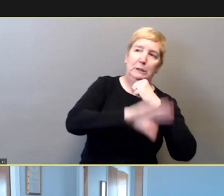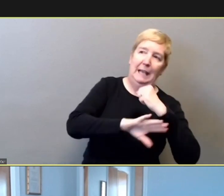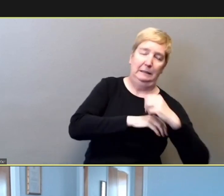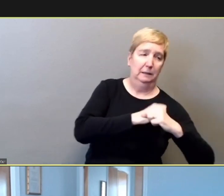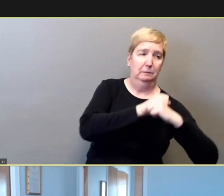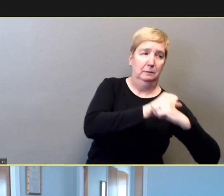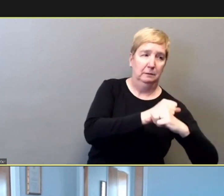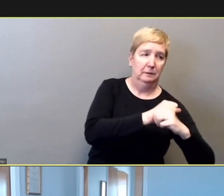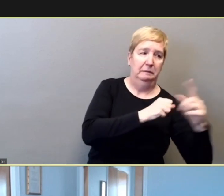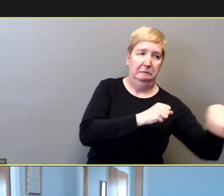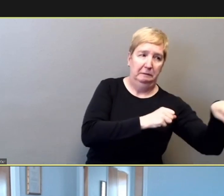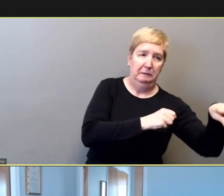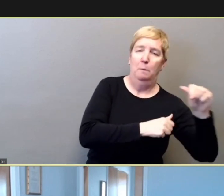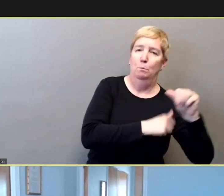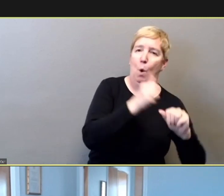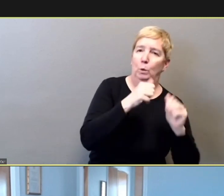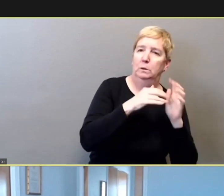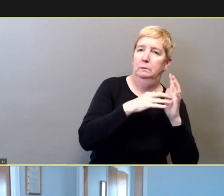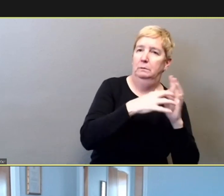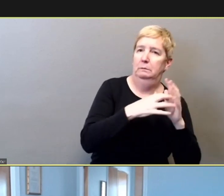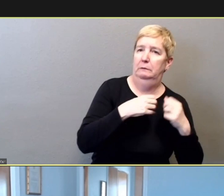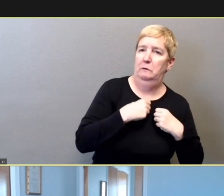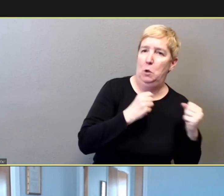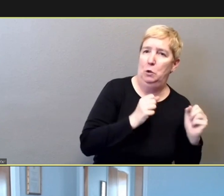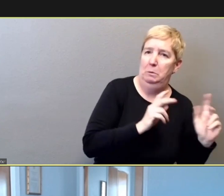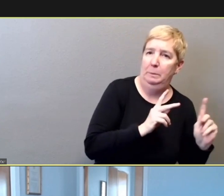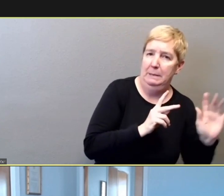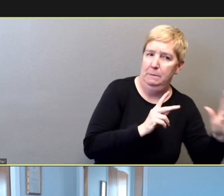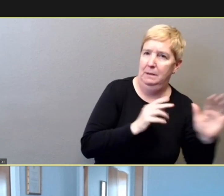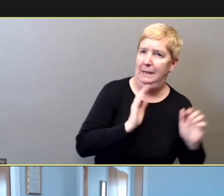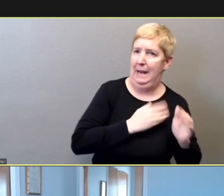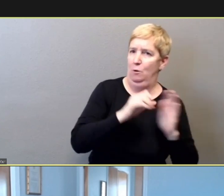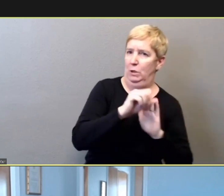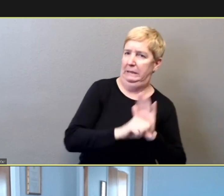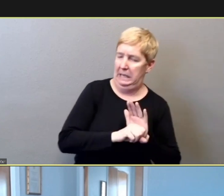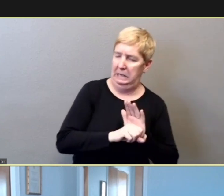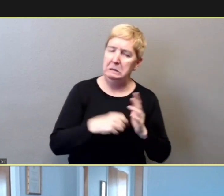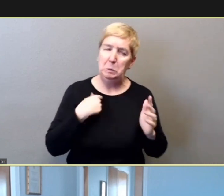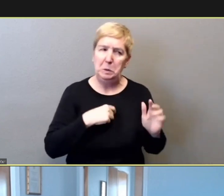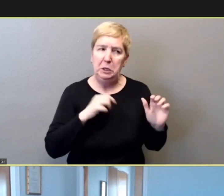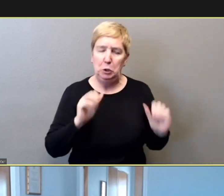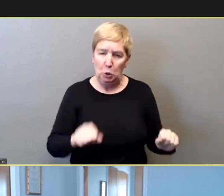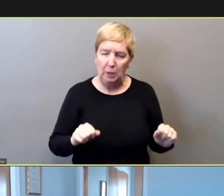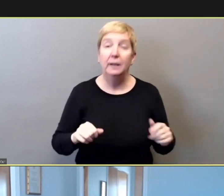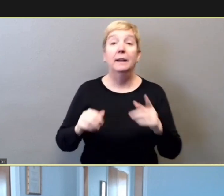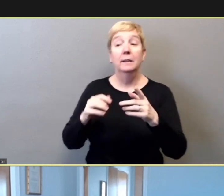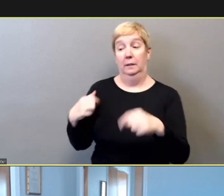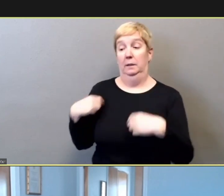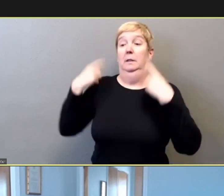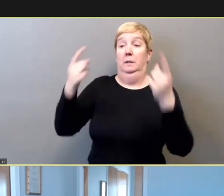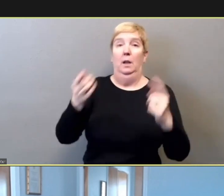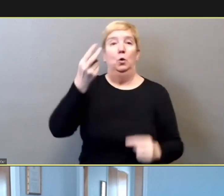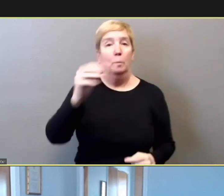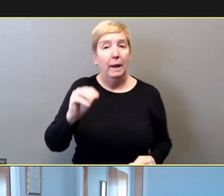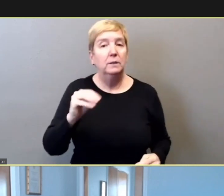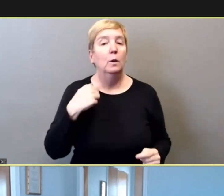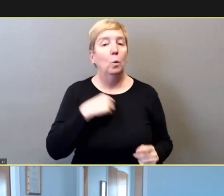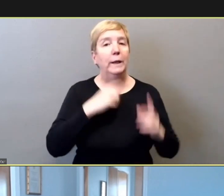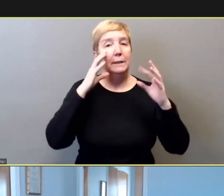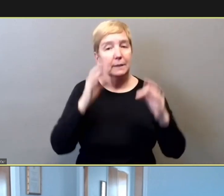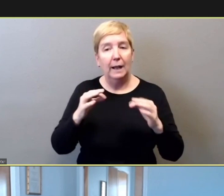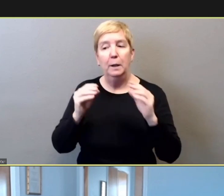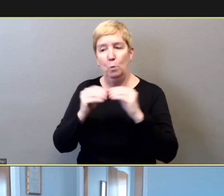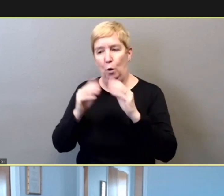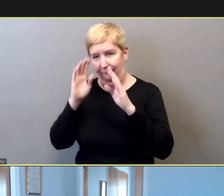vulnerable people in our society, in our state. I think our state's approach has been to focus on the